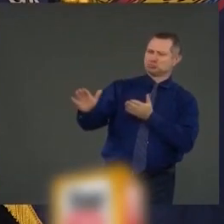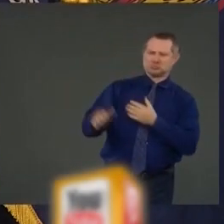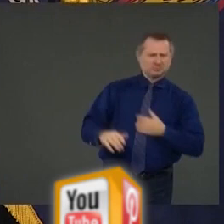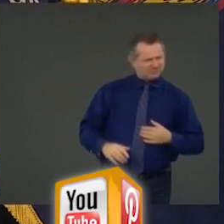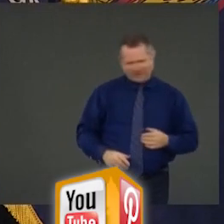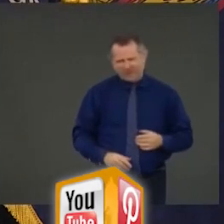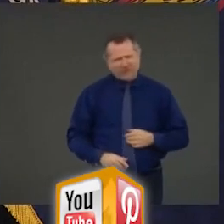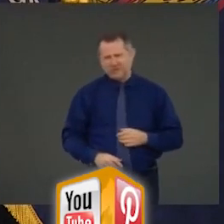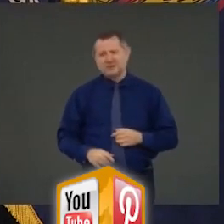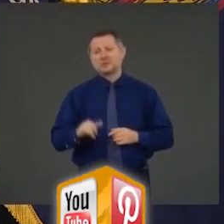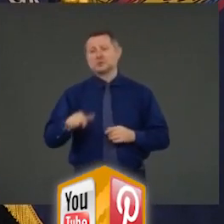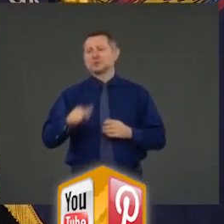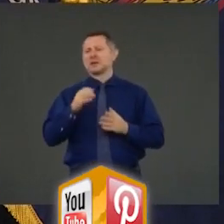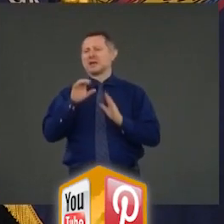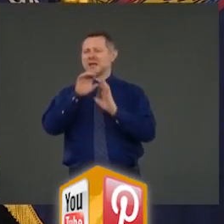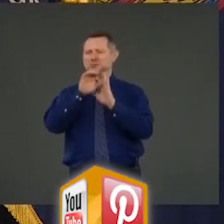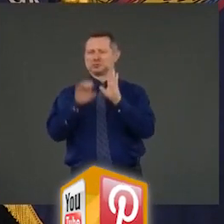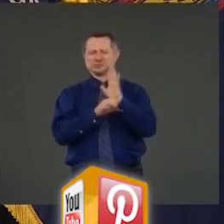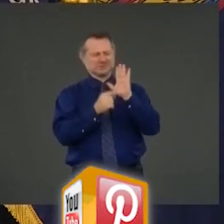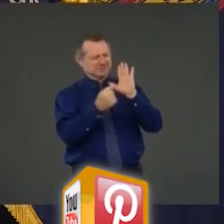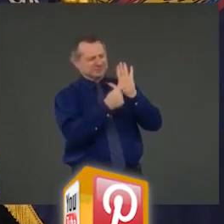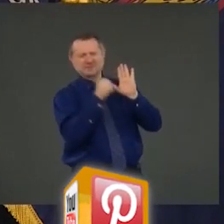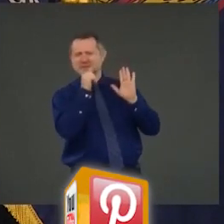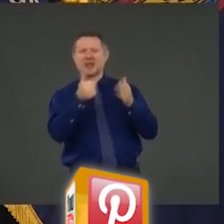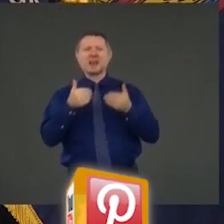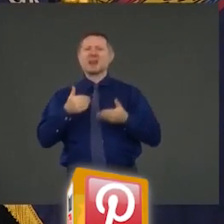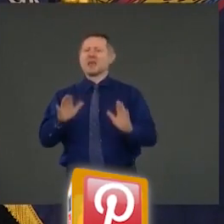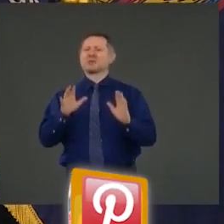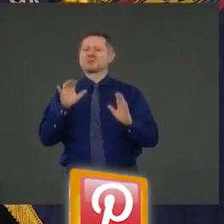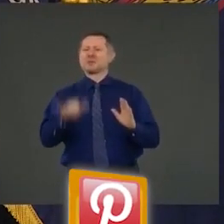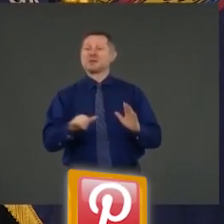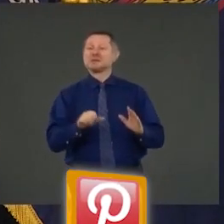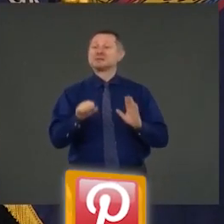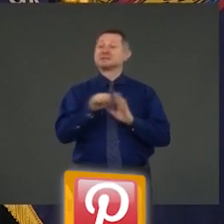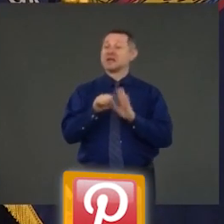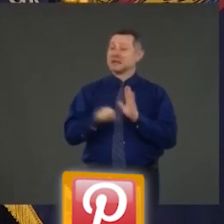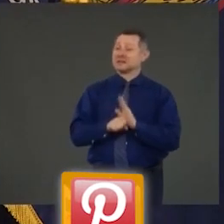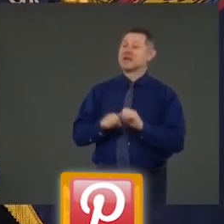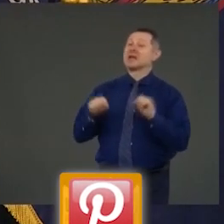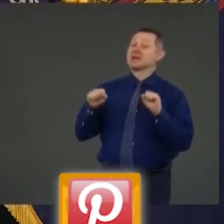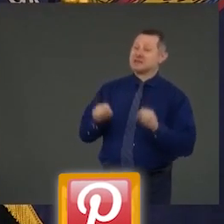constitutional. A state can say, as a matter of public health,